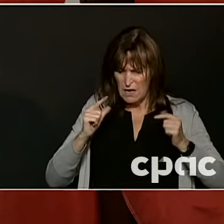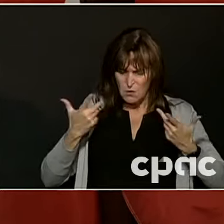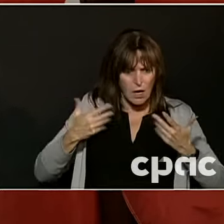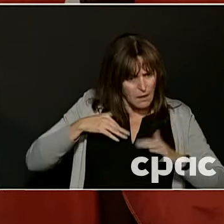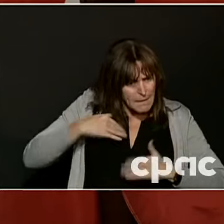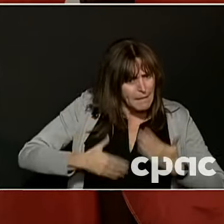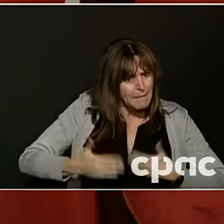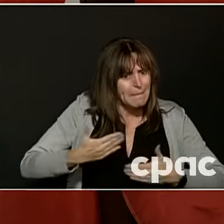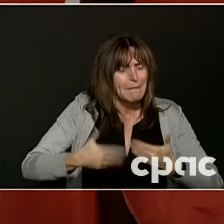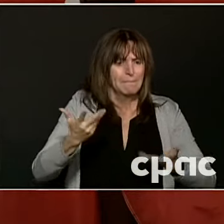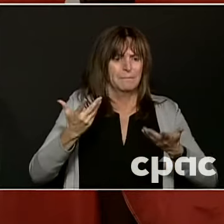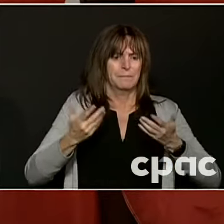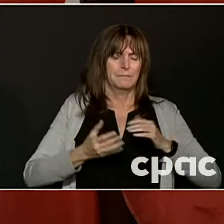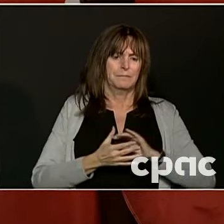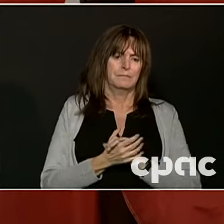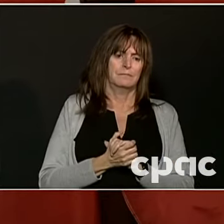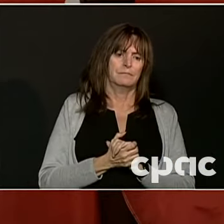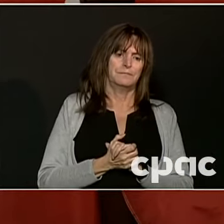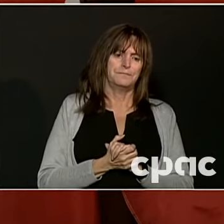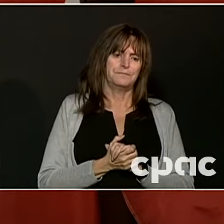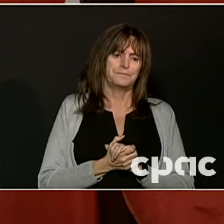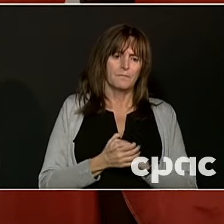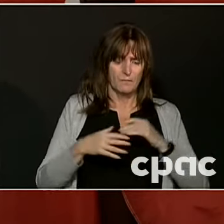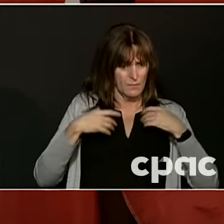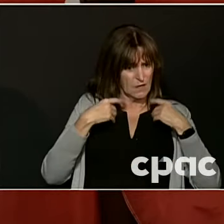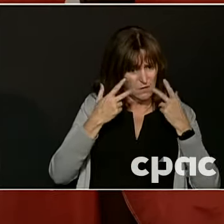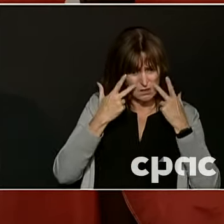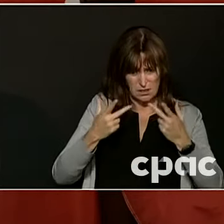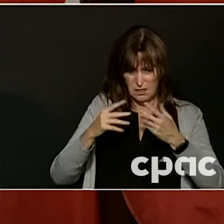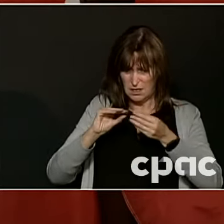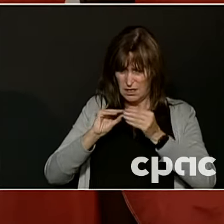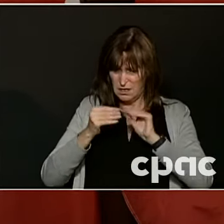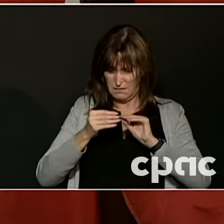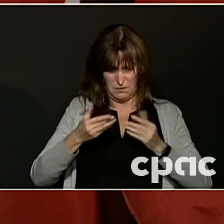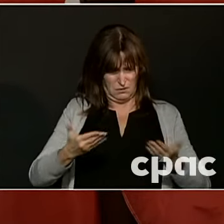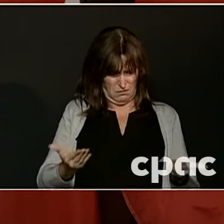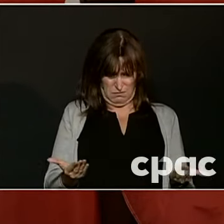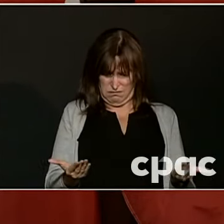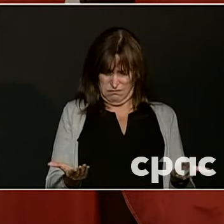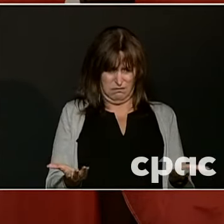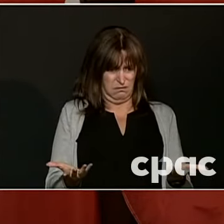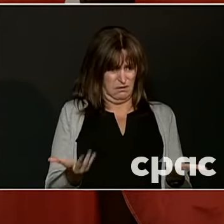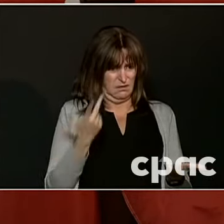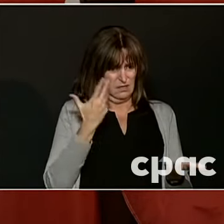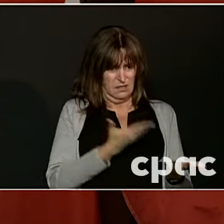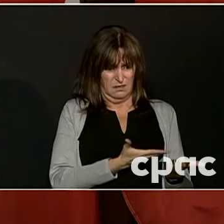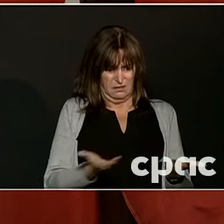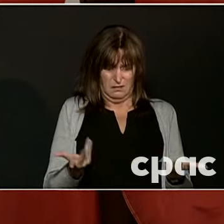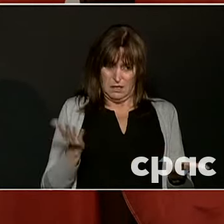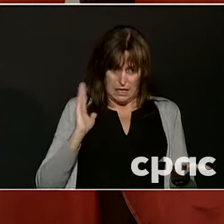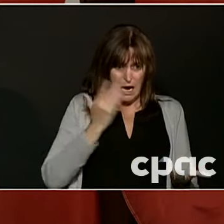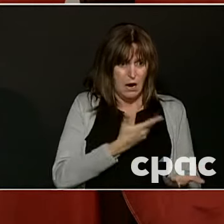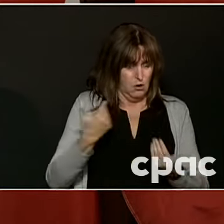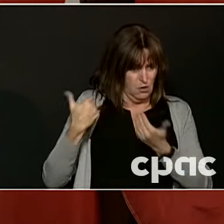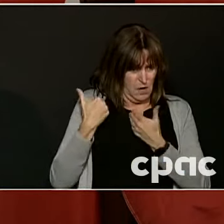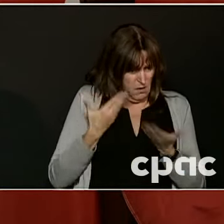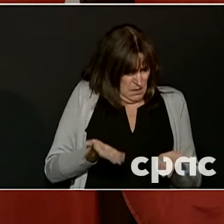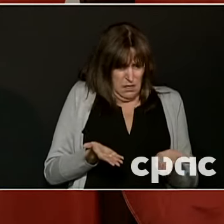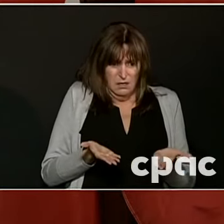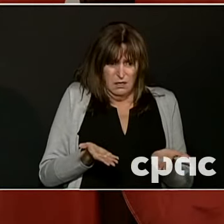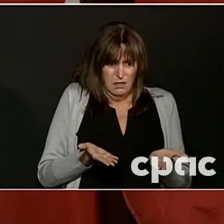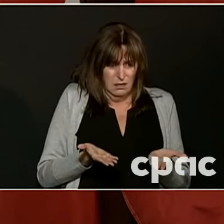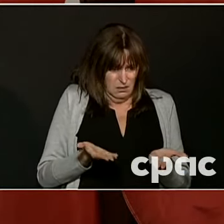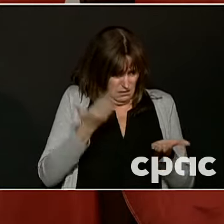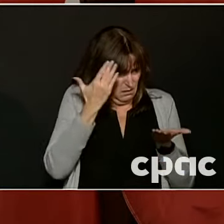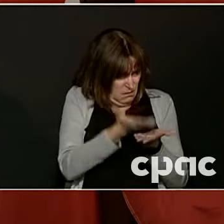think the numbers are in front of us. The task is in front of us. And the solution we're aware of. As I